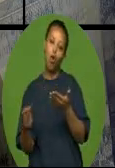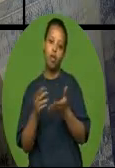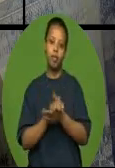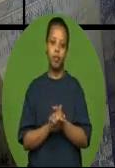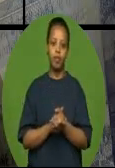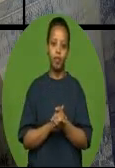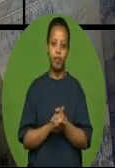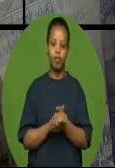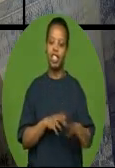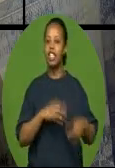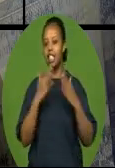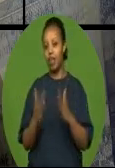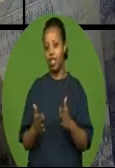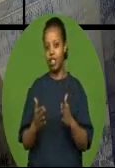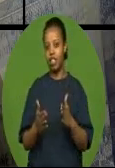to fall.